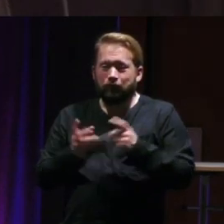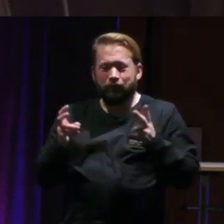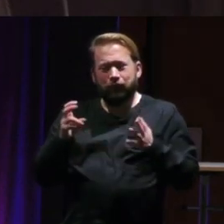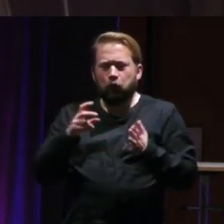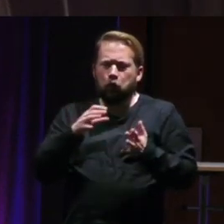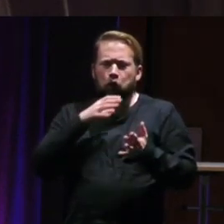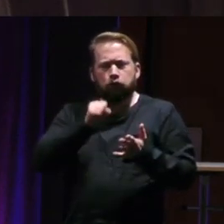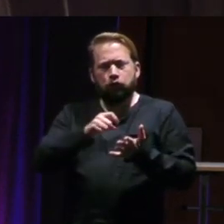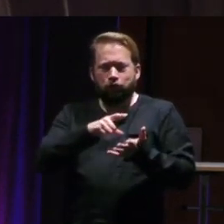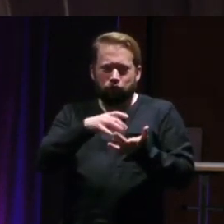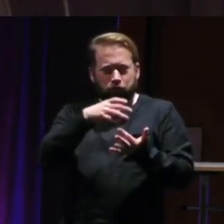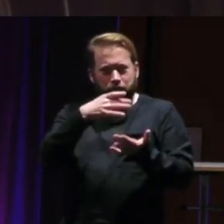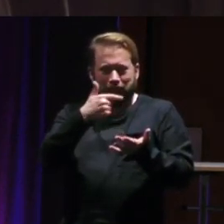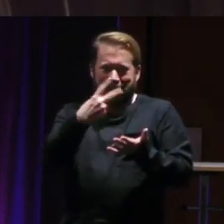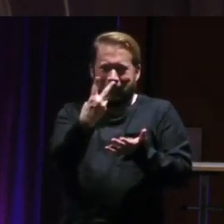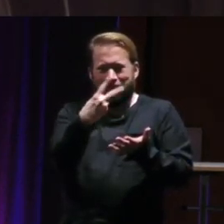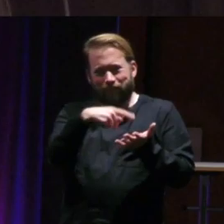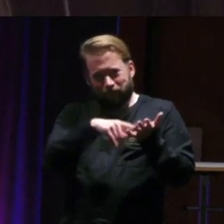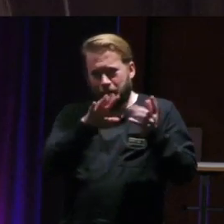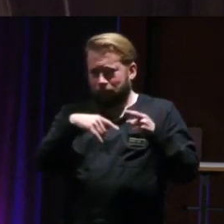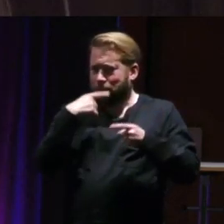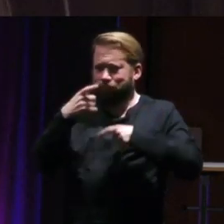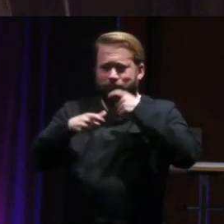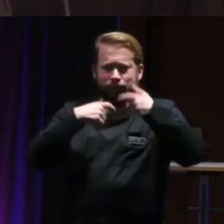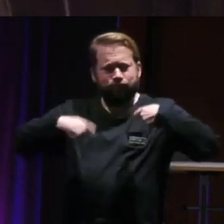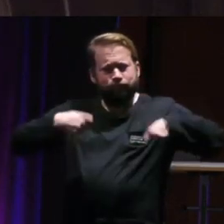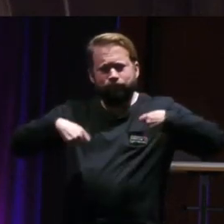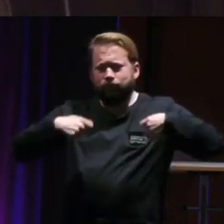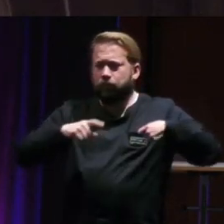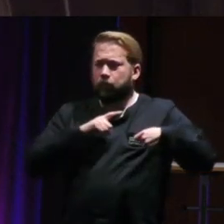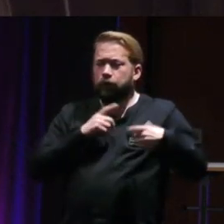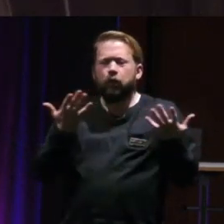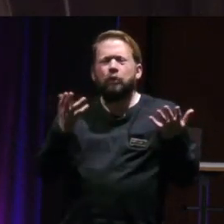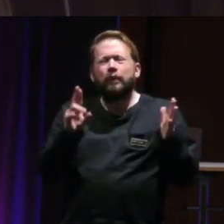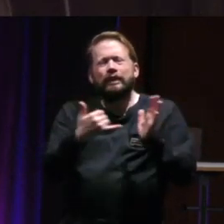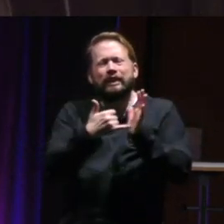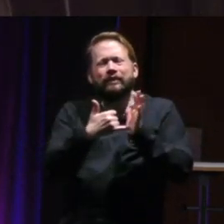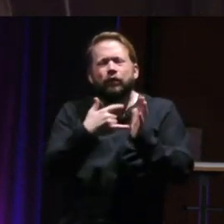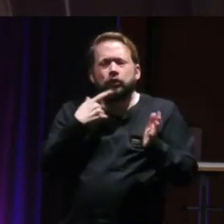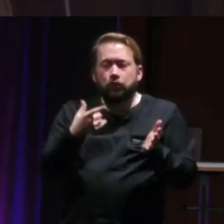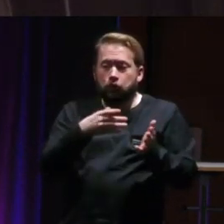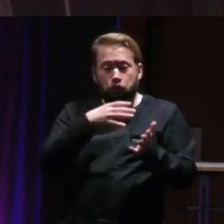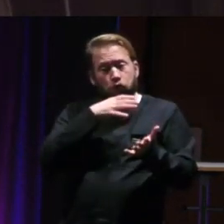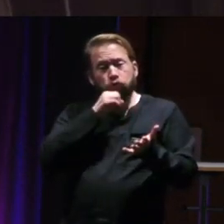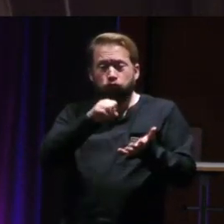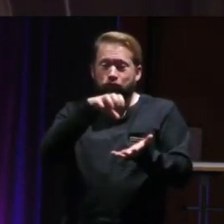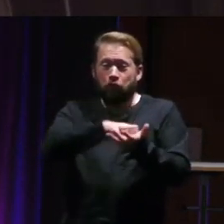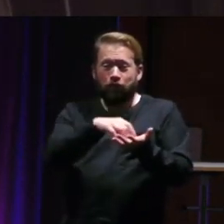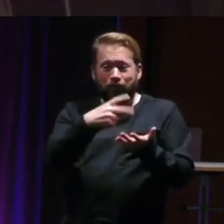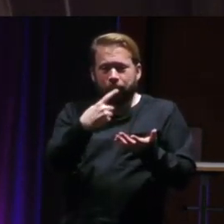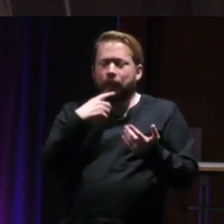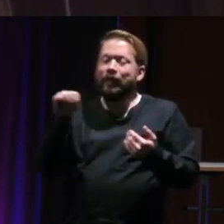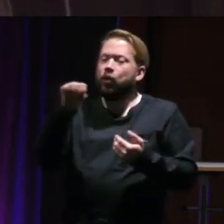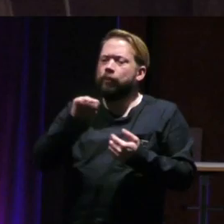So, Europe is an enemy. Welcome to reality. Every day from TV, European